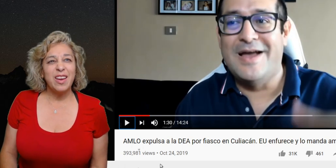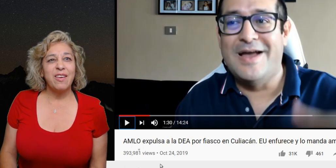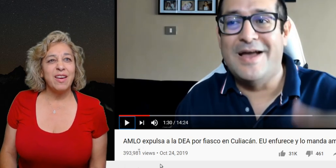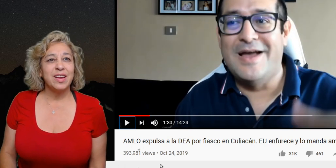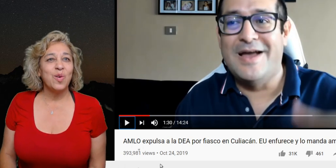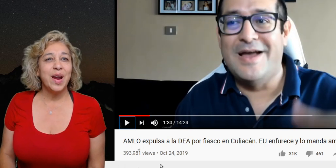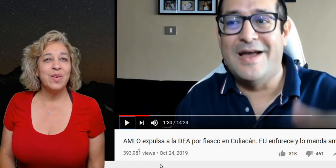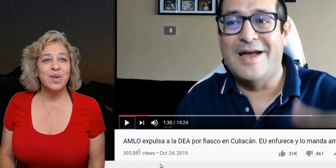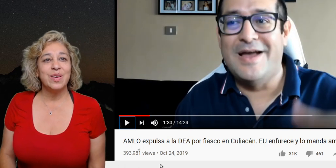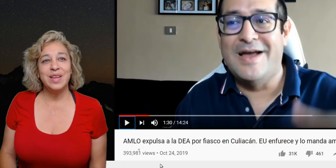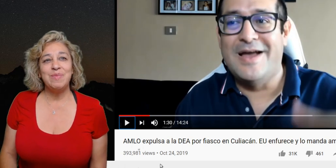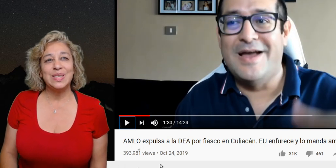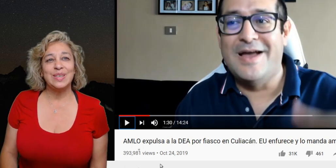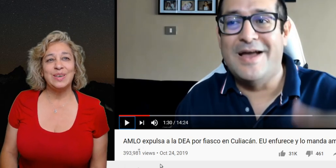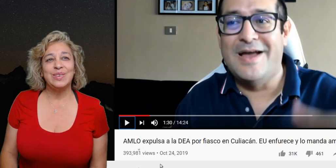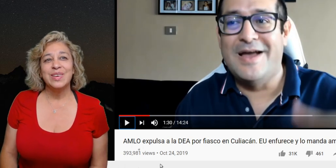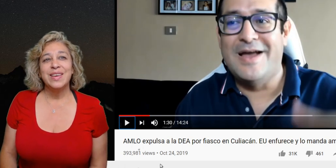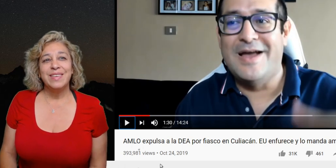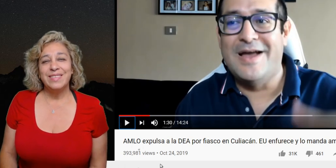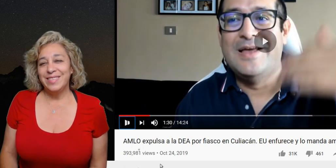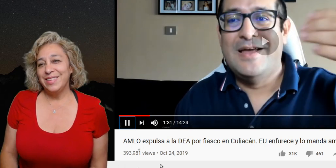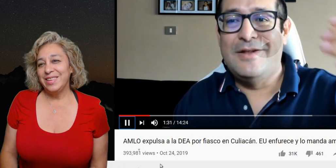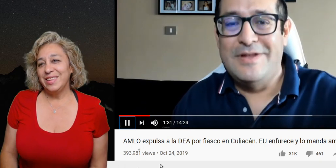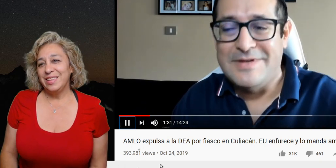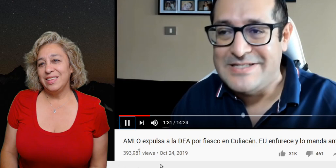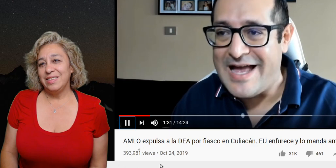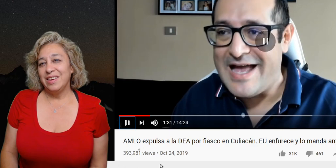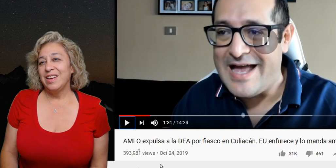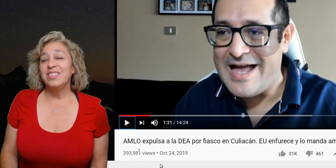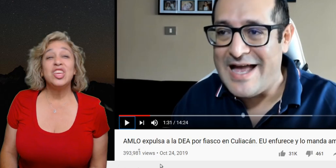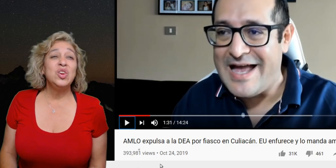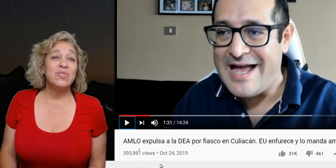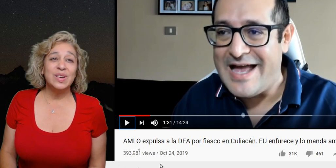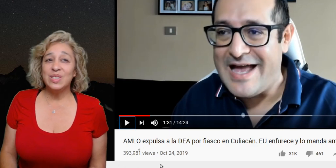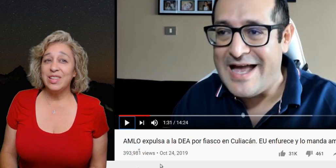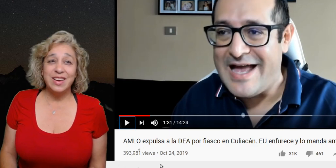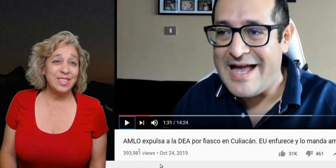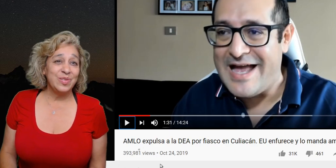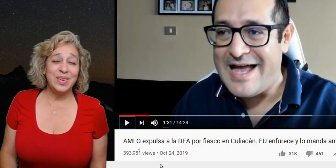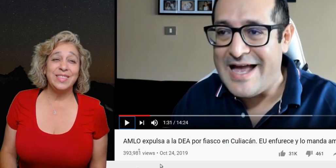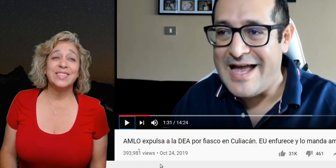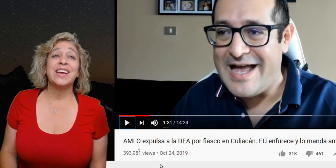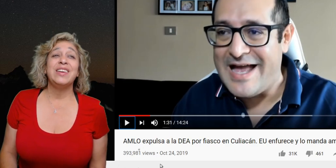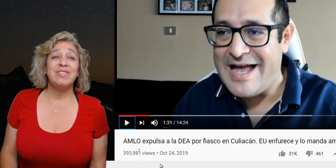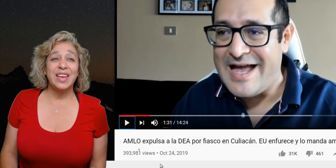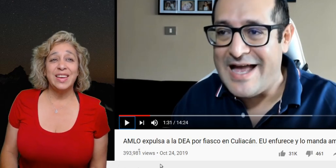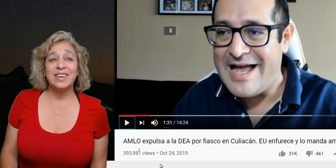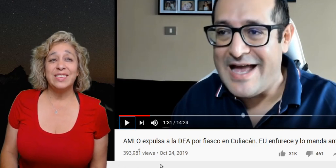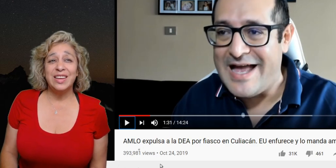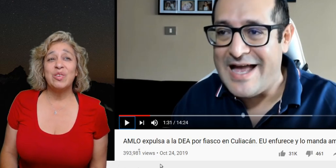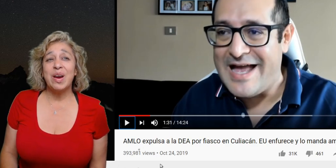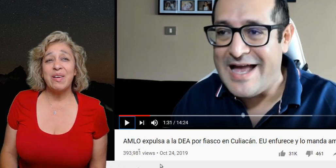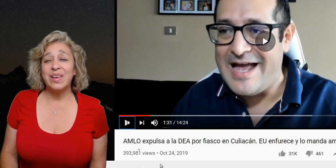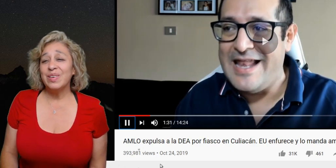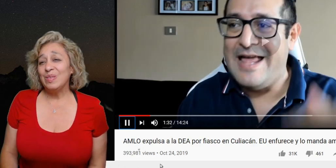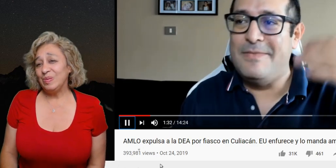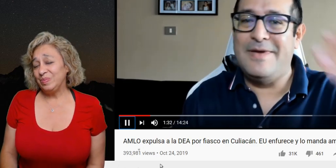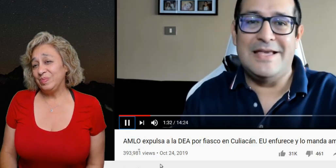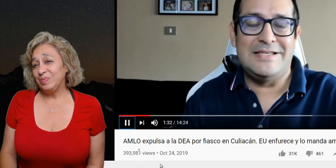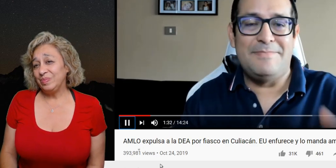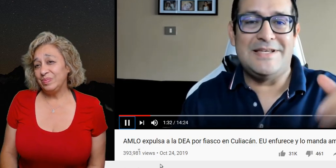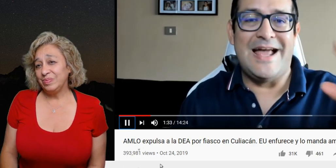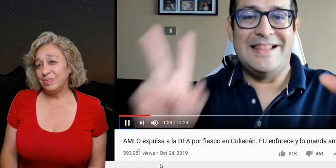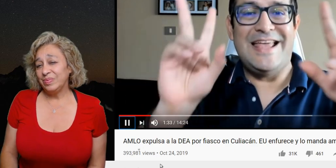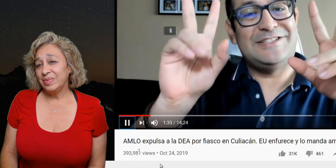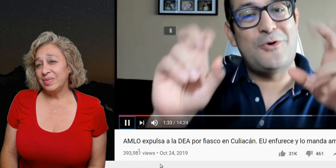is like our Inquirer in Mexico. El Universal. The Universal, another one that's kind of like a Inquirer.